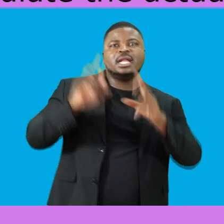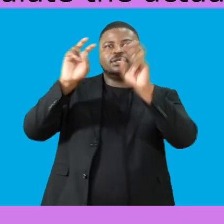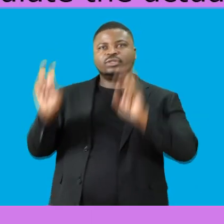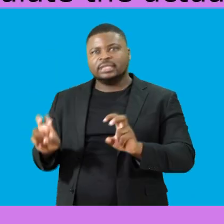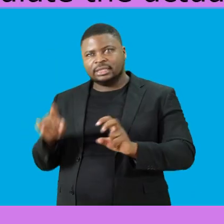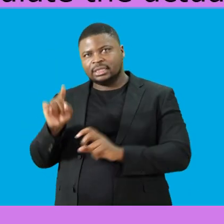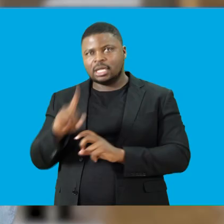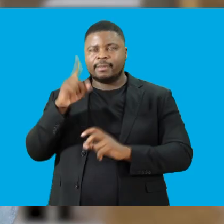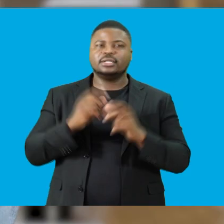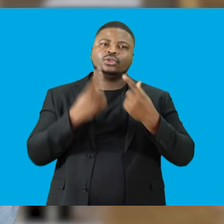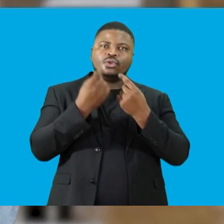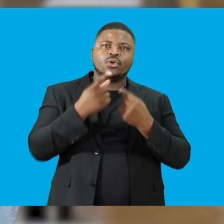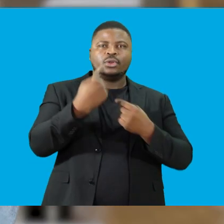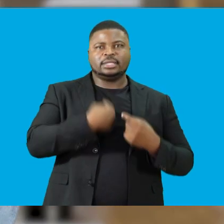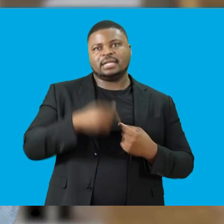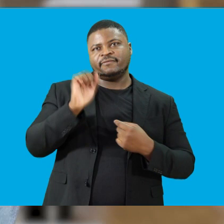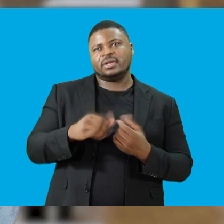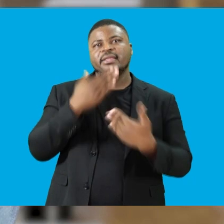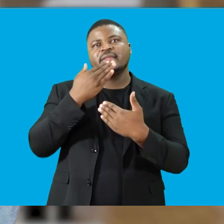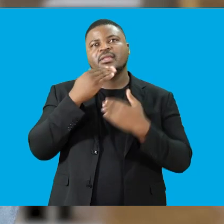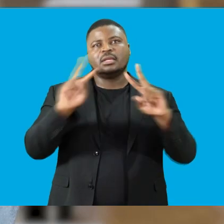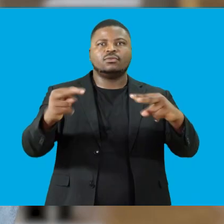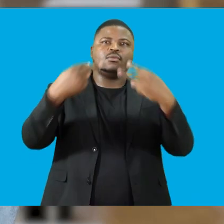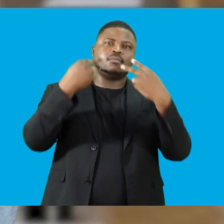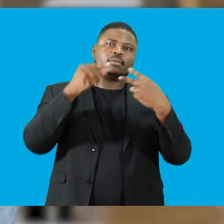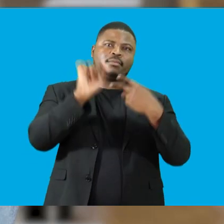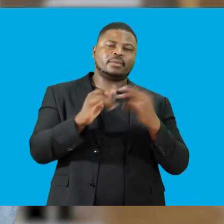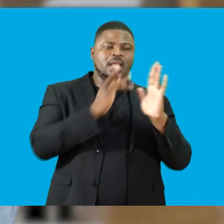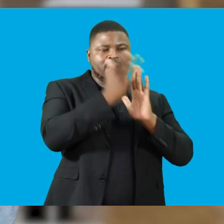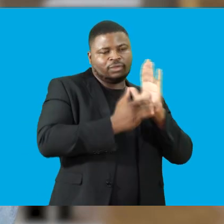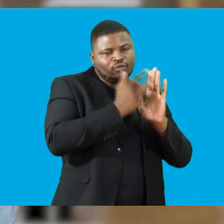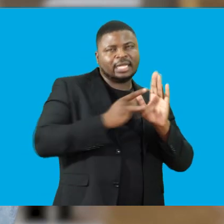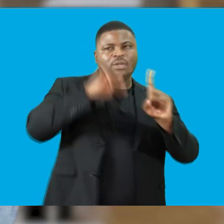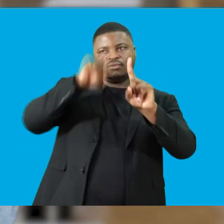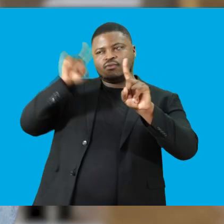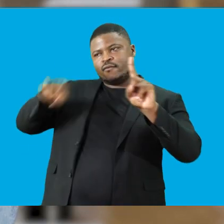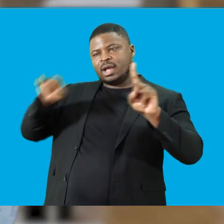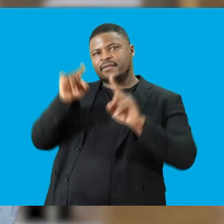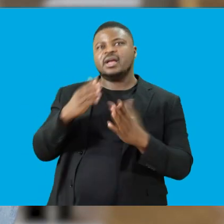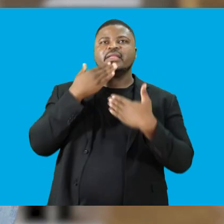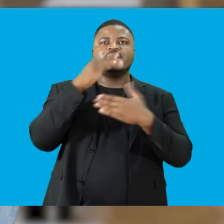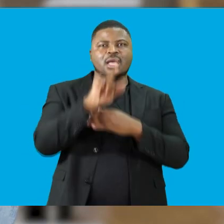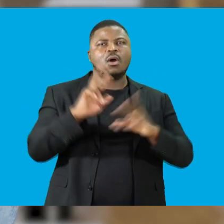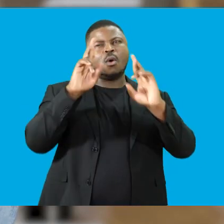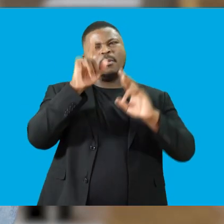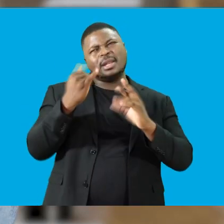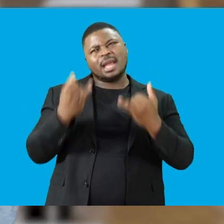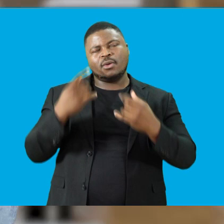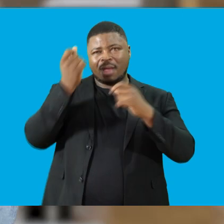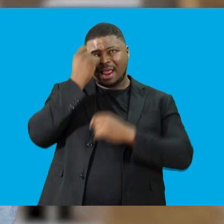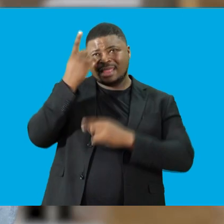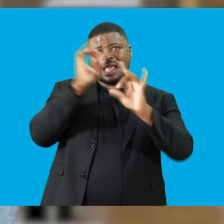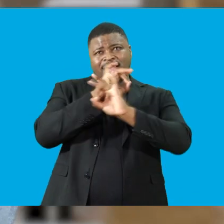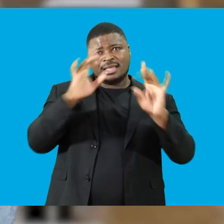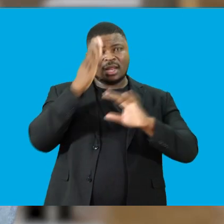that is spent there. Thank you so much for tuning in today for our lesson on pie chart and a line graph. And I hope that now you understand it better.